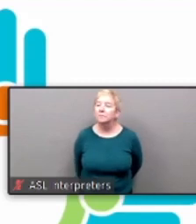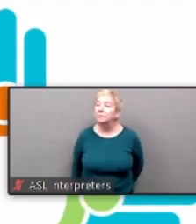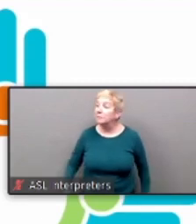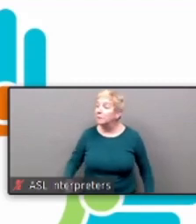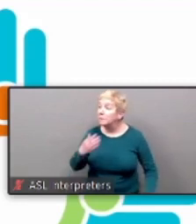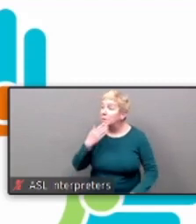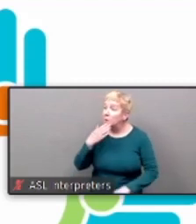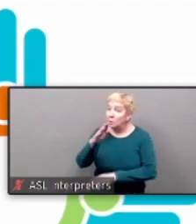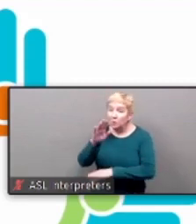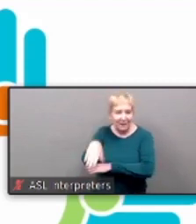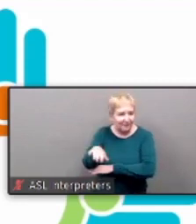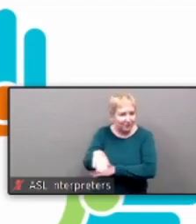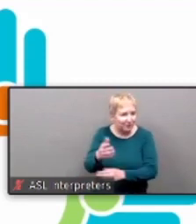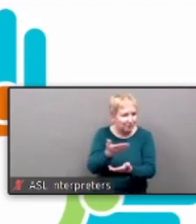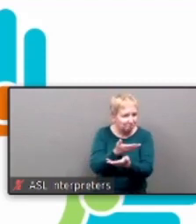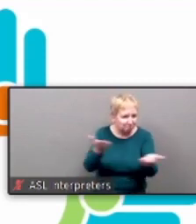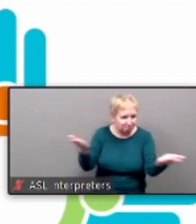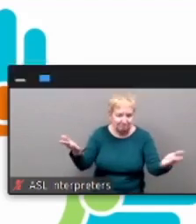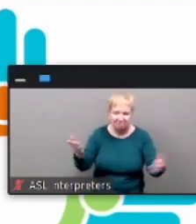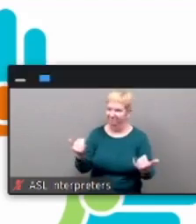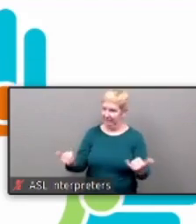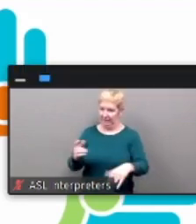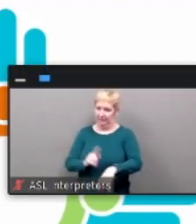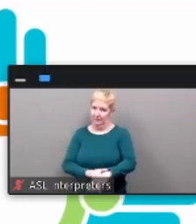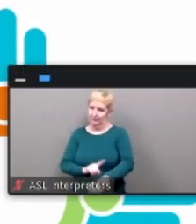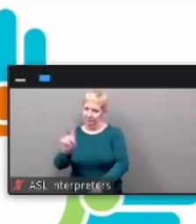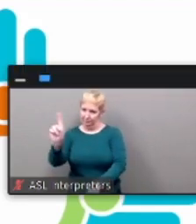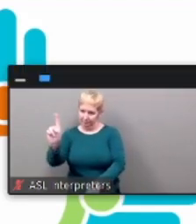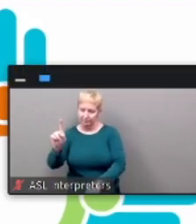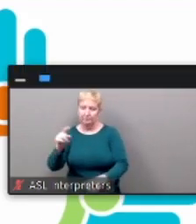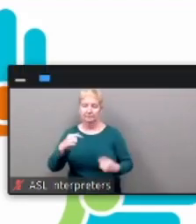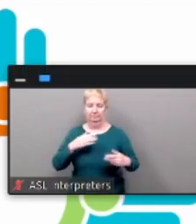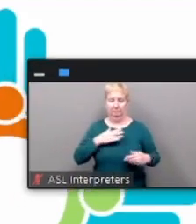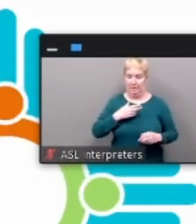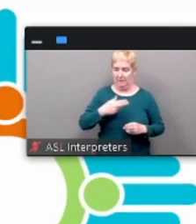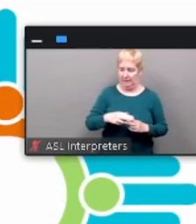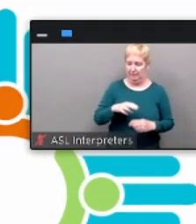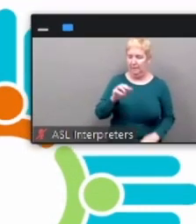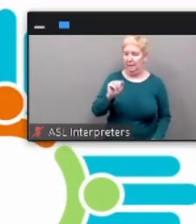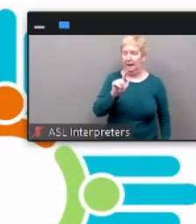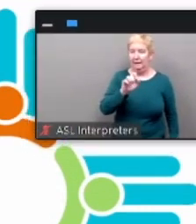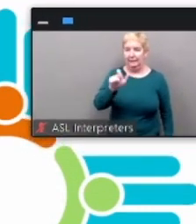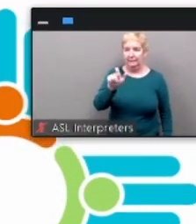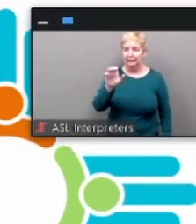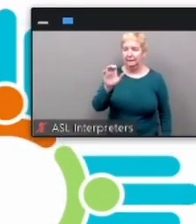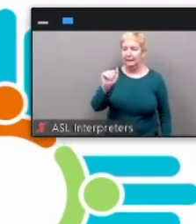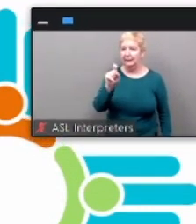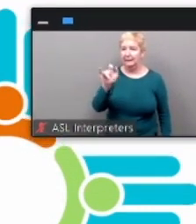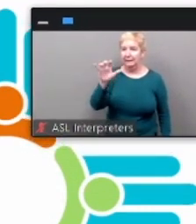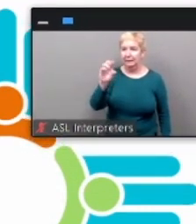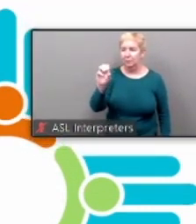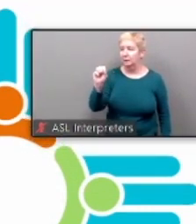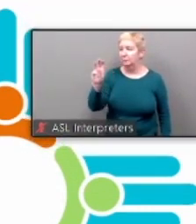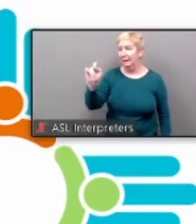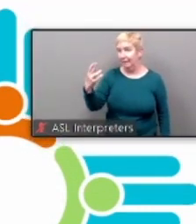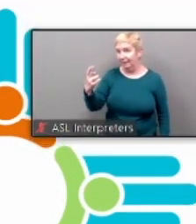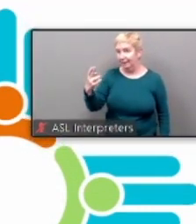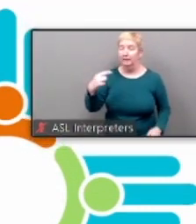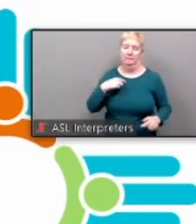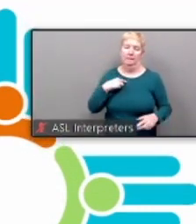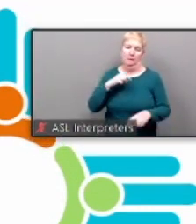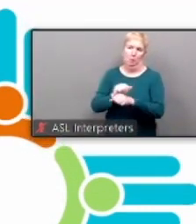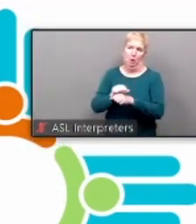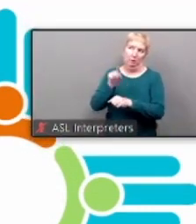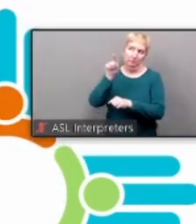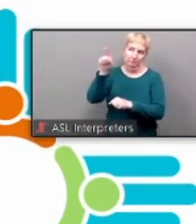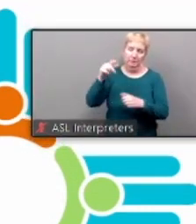afternoon, everyone. It is 1 o'clock. My name is Alex Castillo-Smith. I'm with the Human Services Department. Thank you for